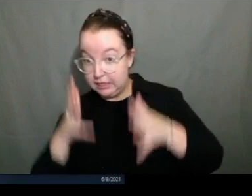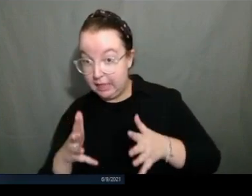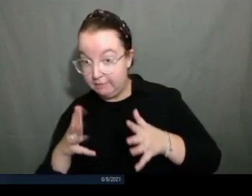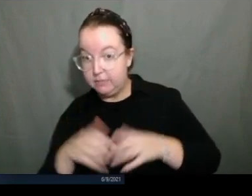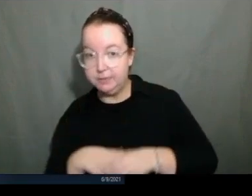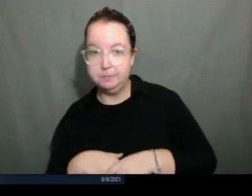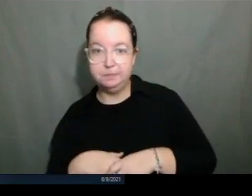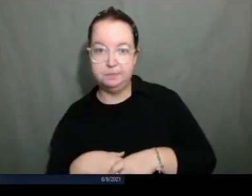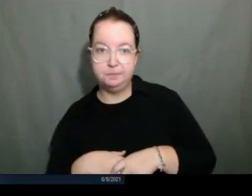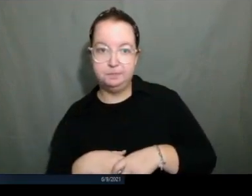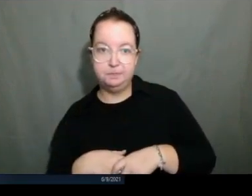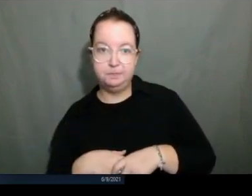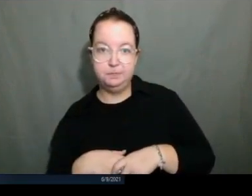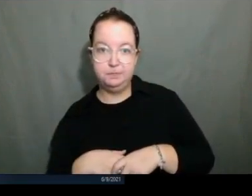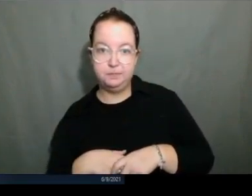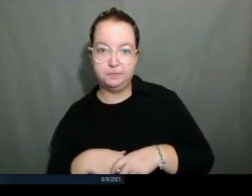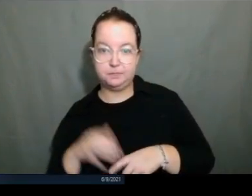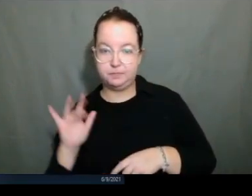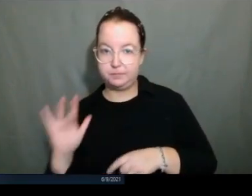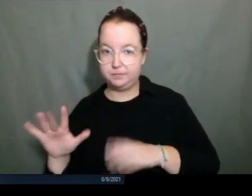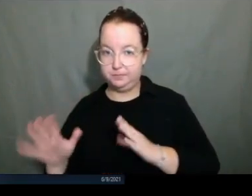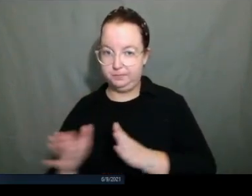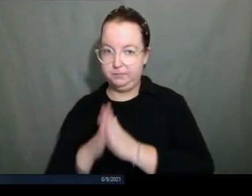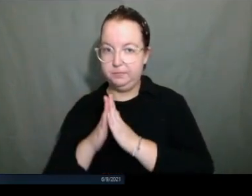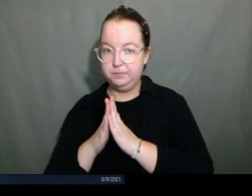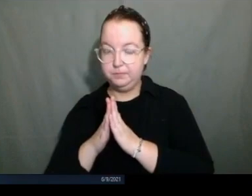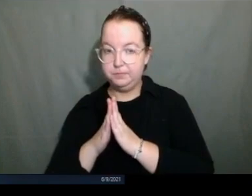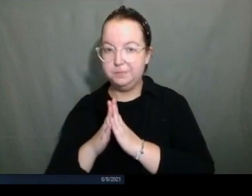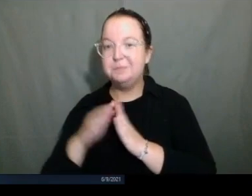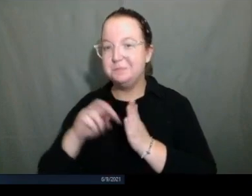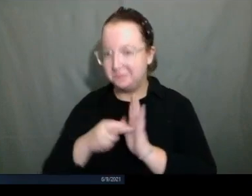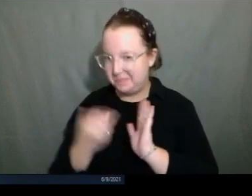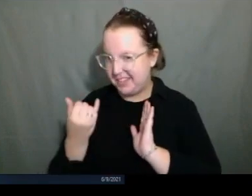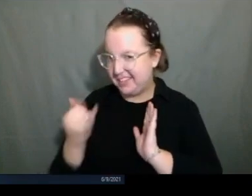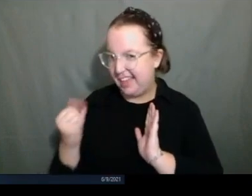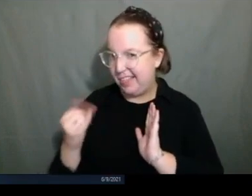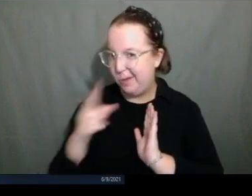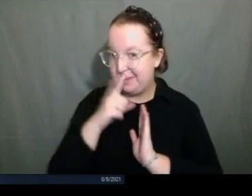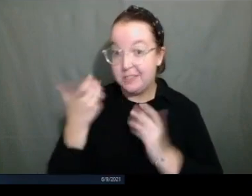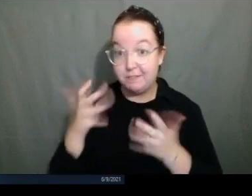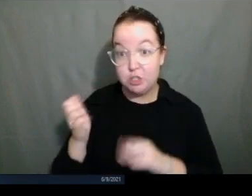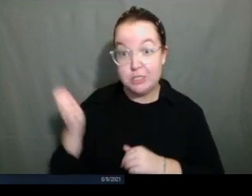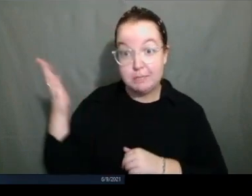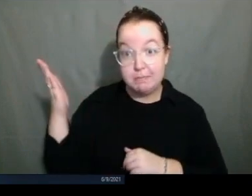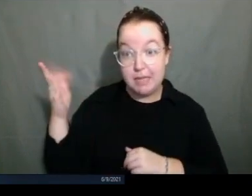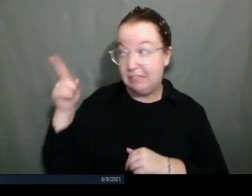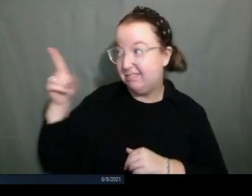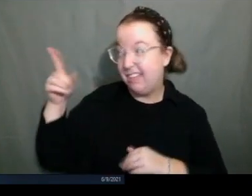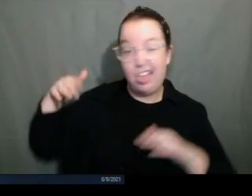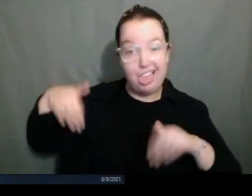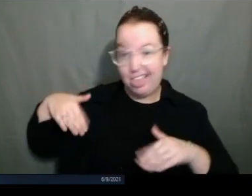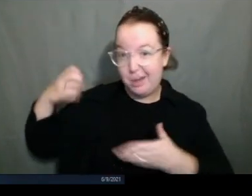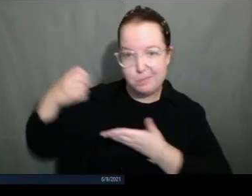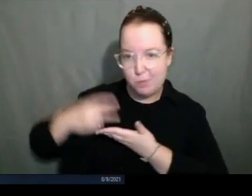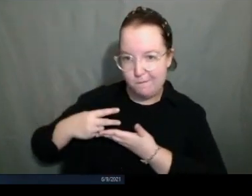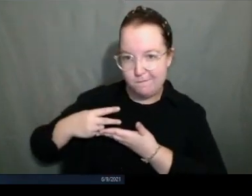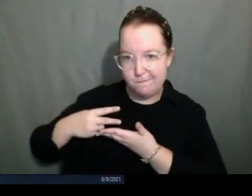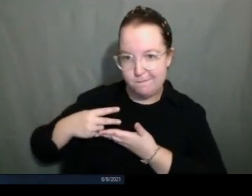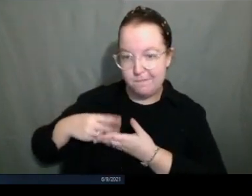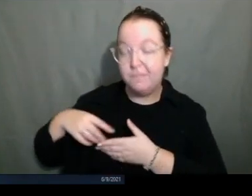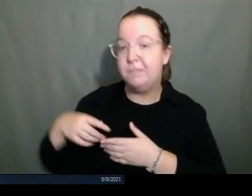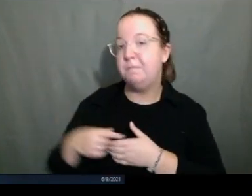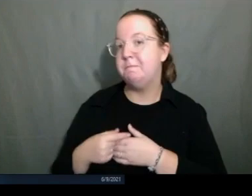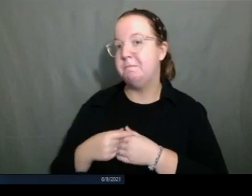you've added the request, it will show up as yellow or pending on your time off calendar, and the manager will be